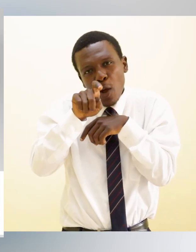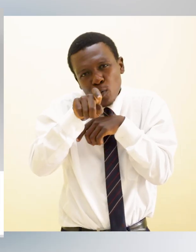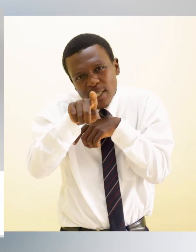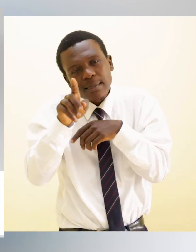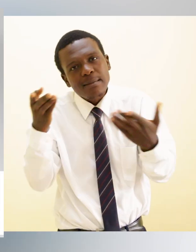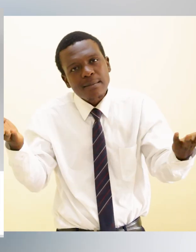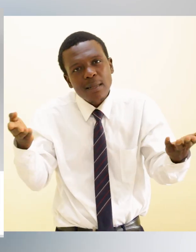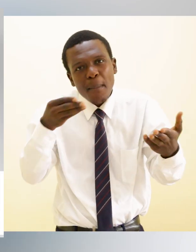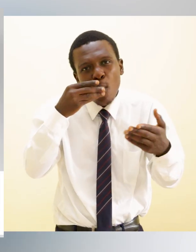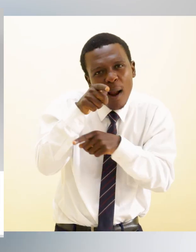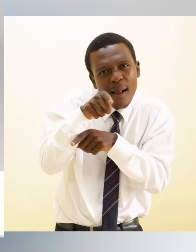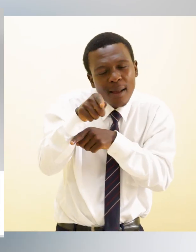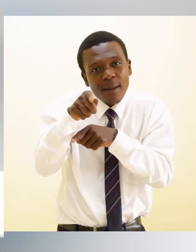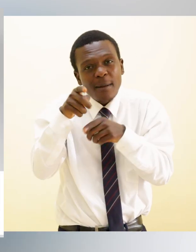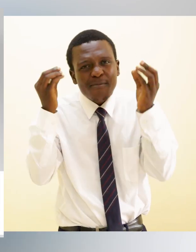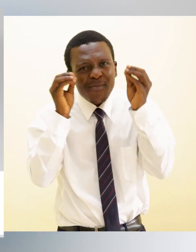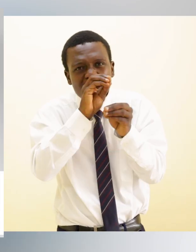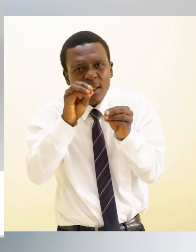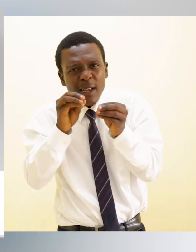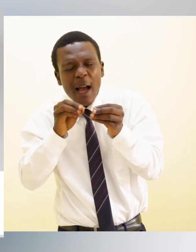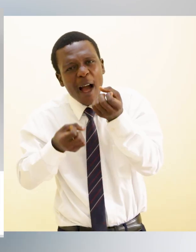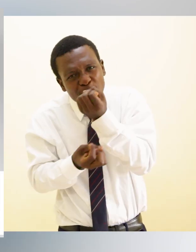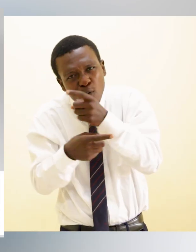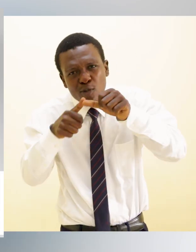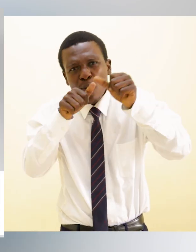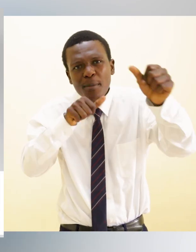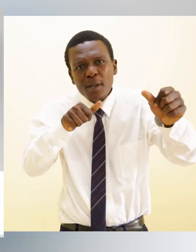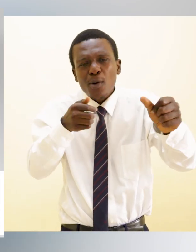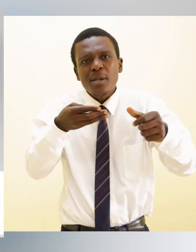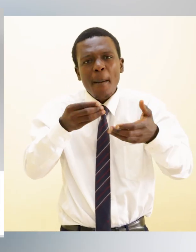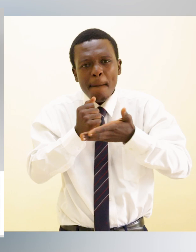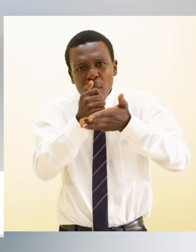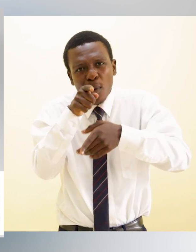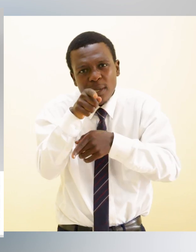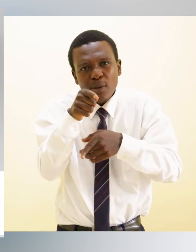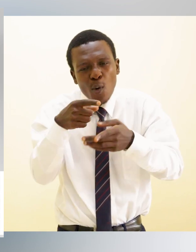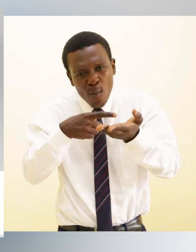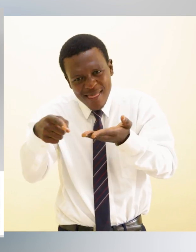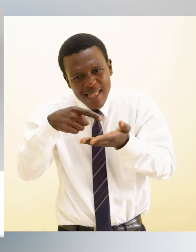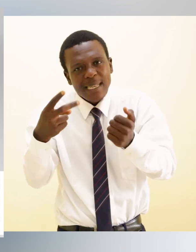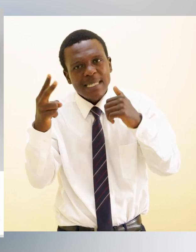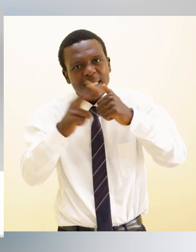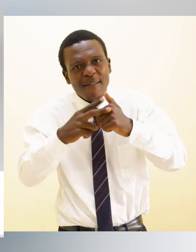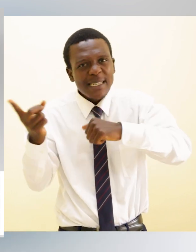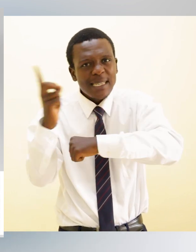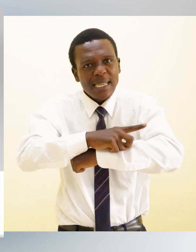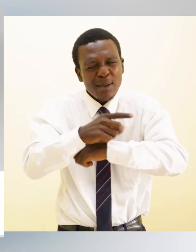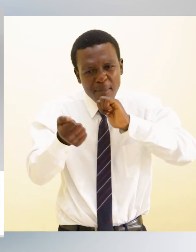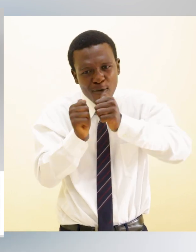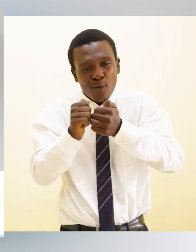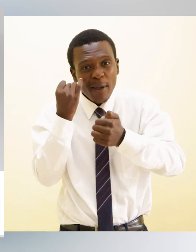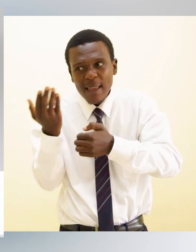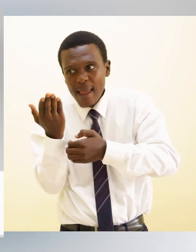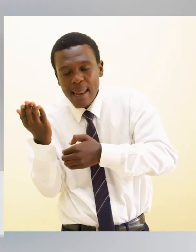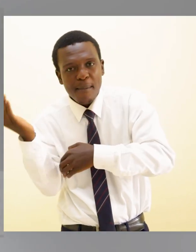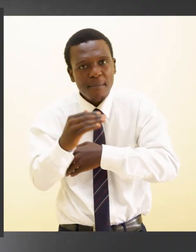antibiotics. Clinicians should escalate if there's no response to their treatment within 7 days or complications